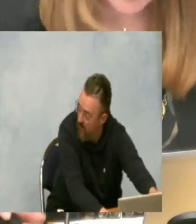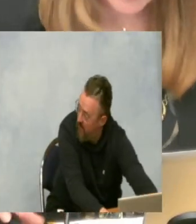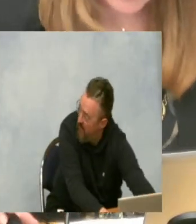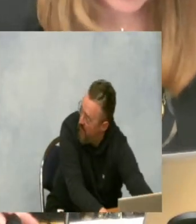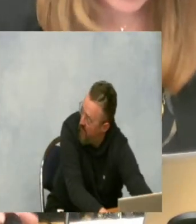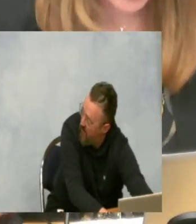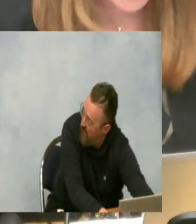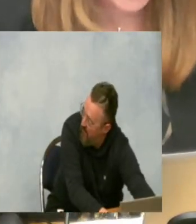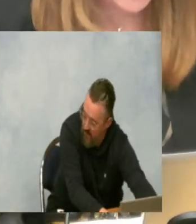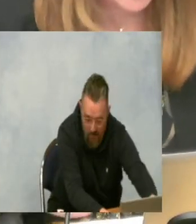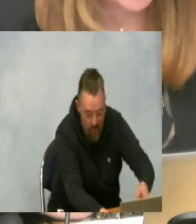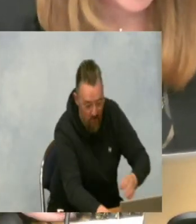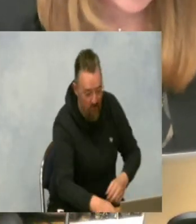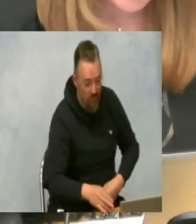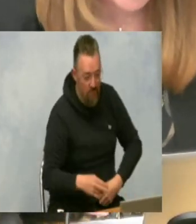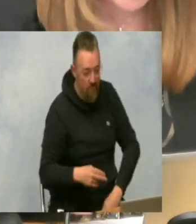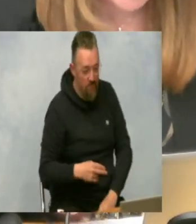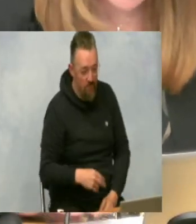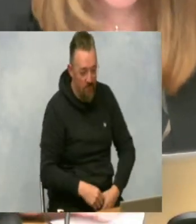Councillor Brogan.